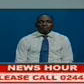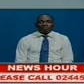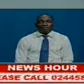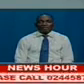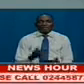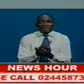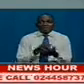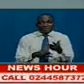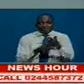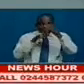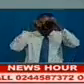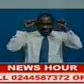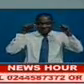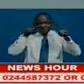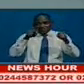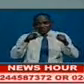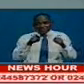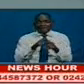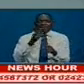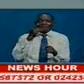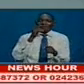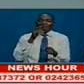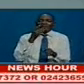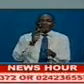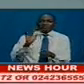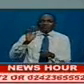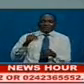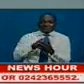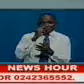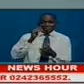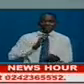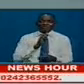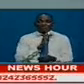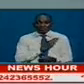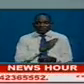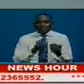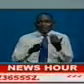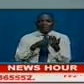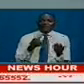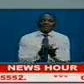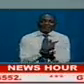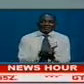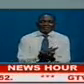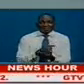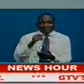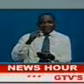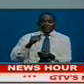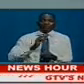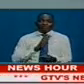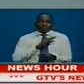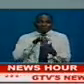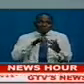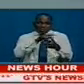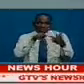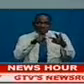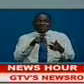The Vice President, Dr. Mahamudu Bawumia, has sworn into office the new governing board of the Bank of Ghana. The 13-member board is